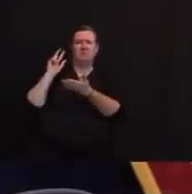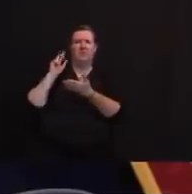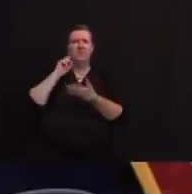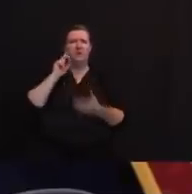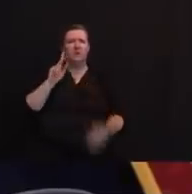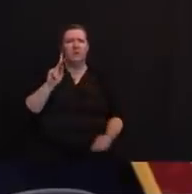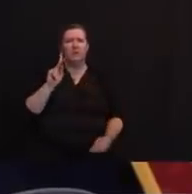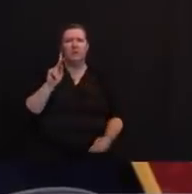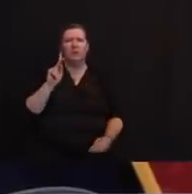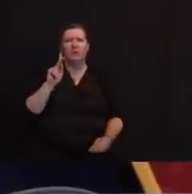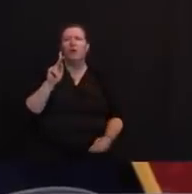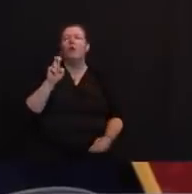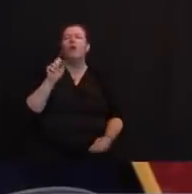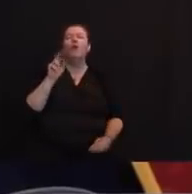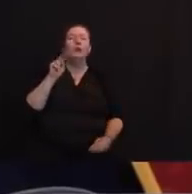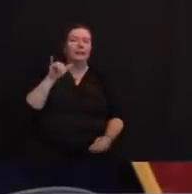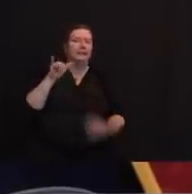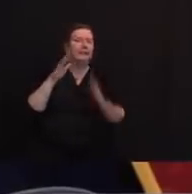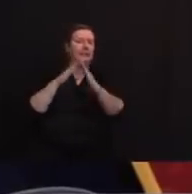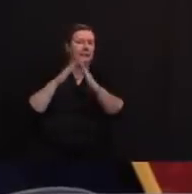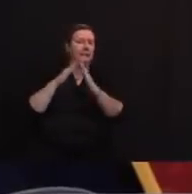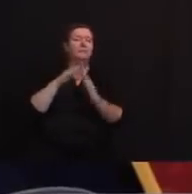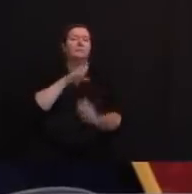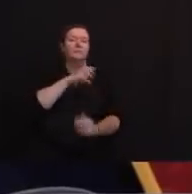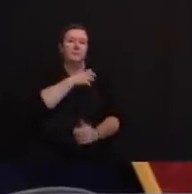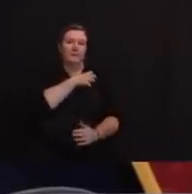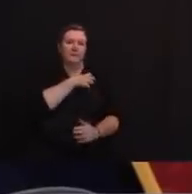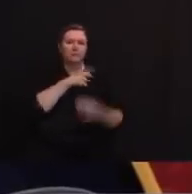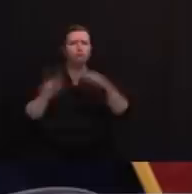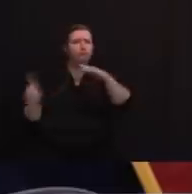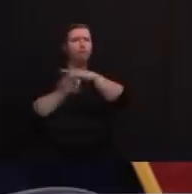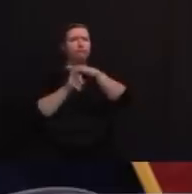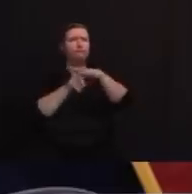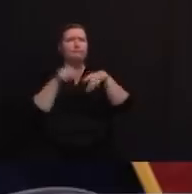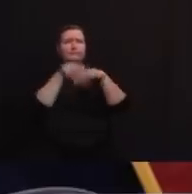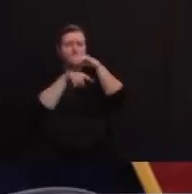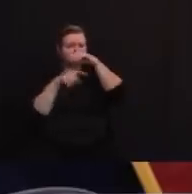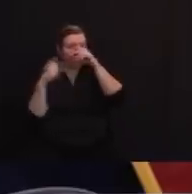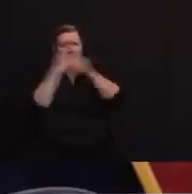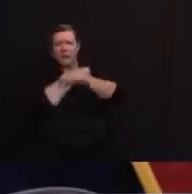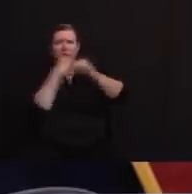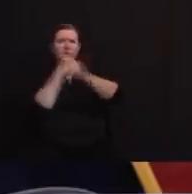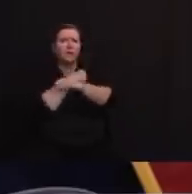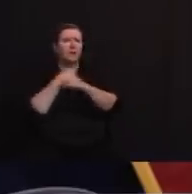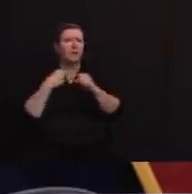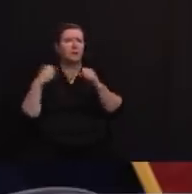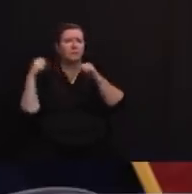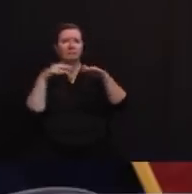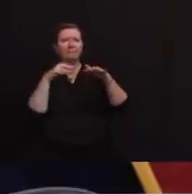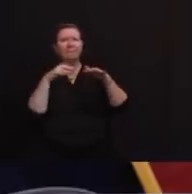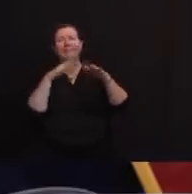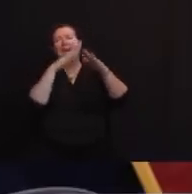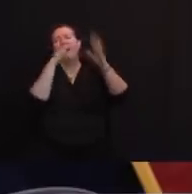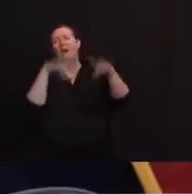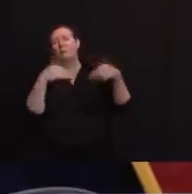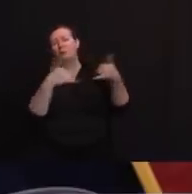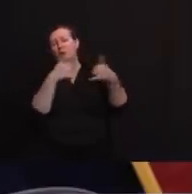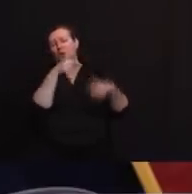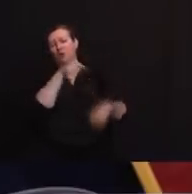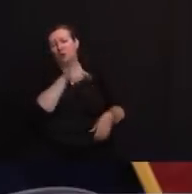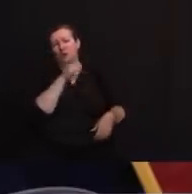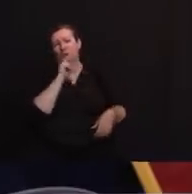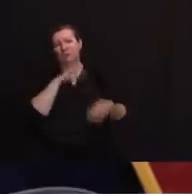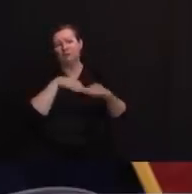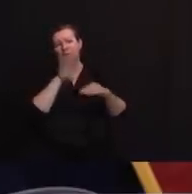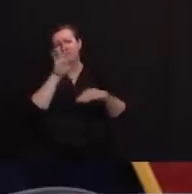responded to a report of a fight. It was actually a very large house party with more than 50 people, so that homeowner